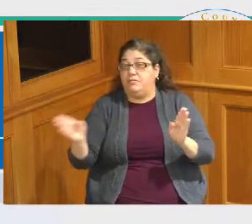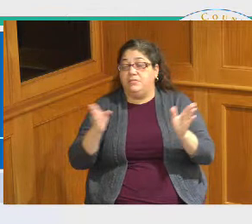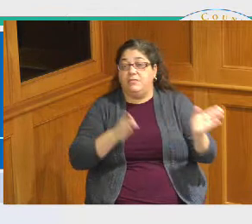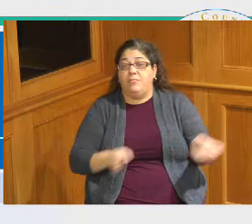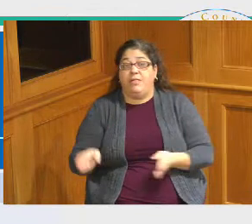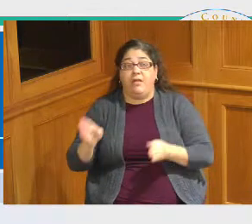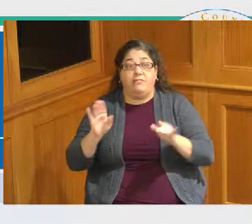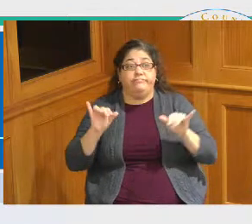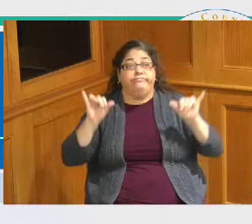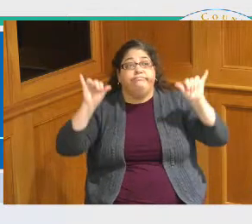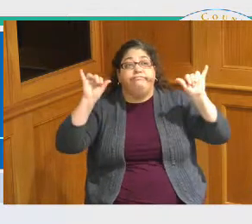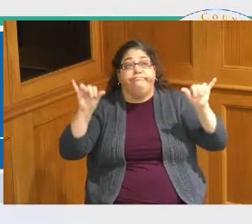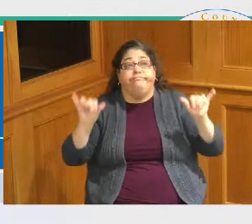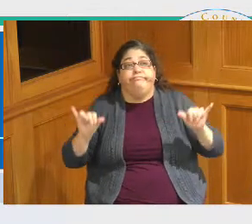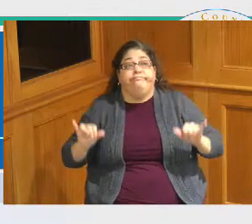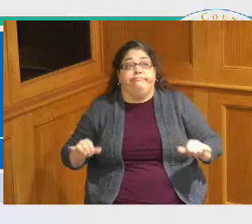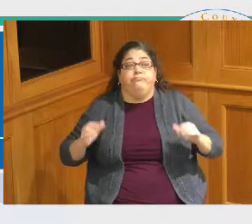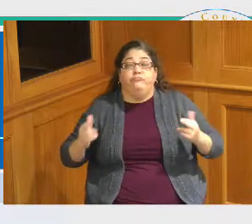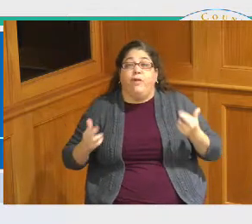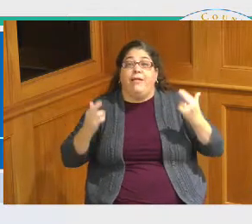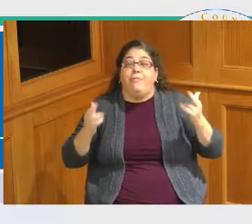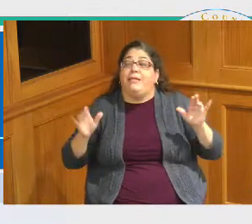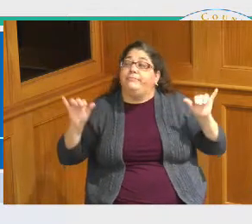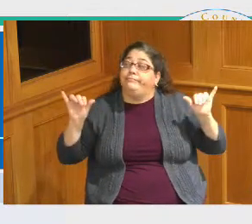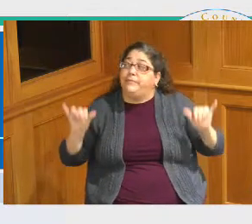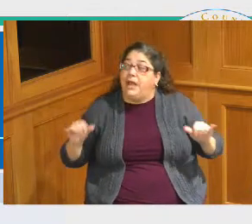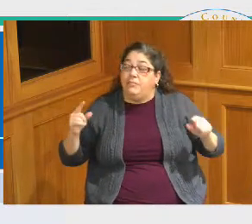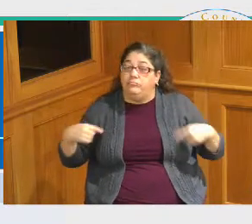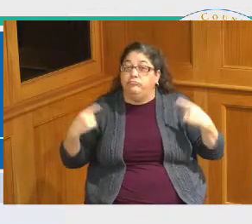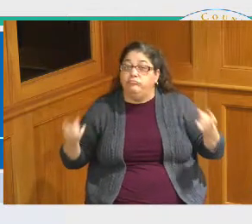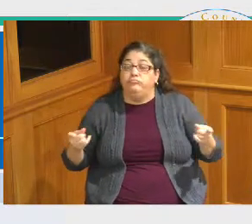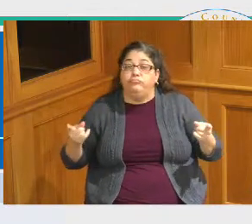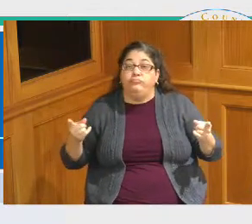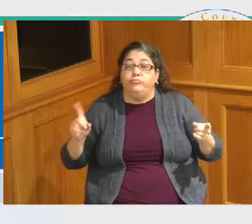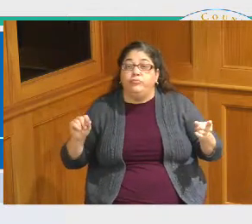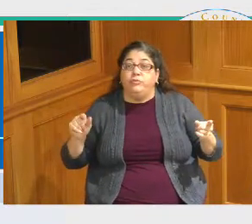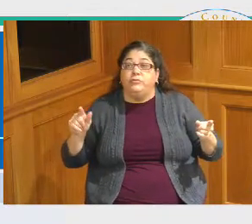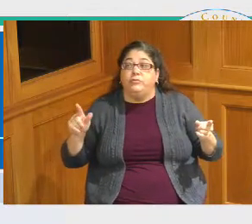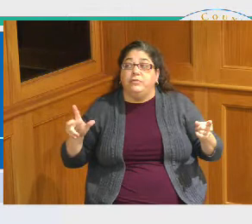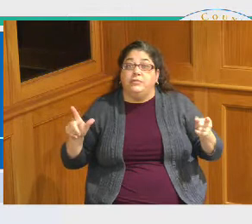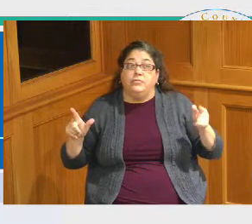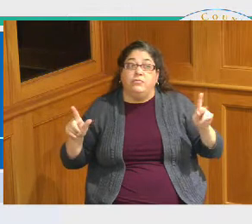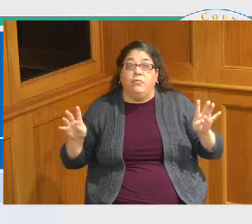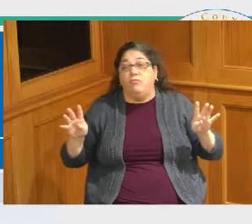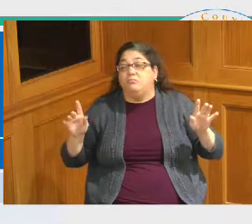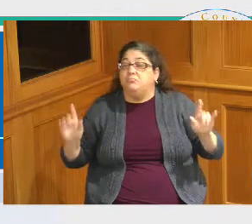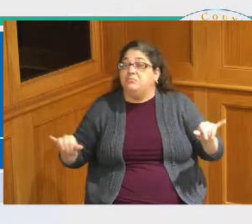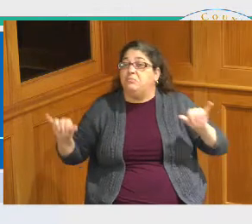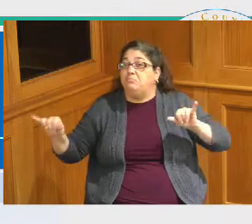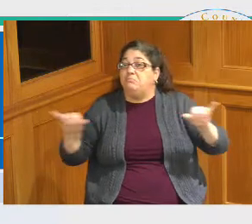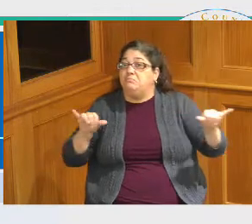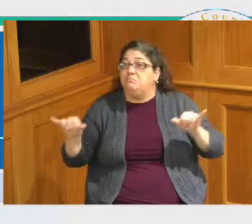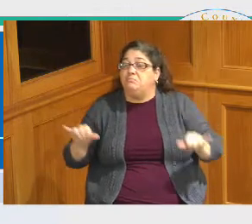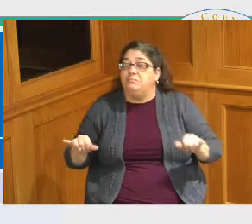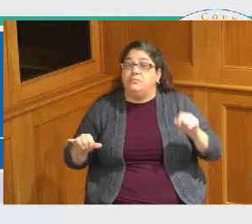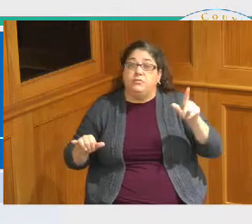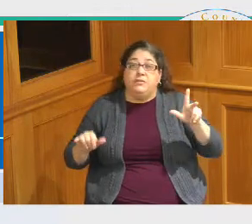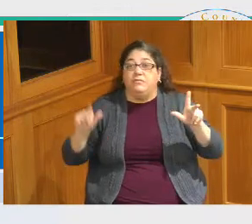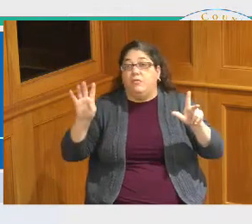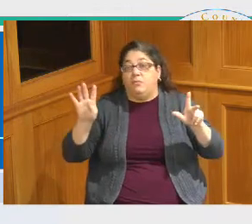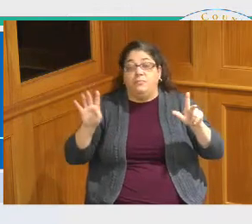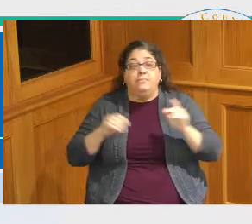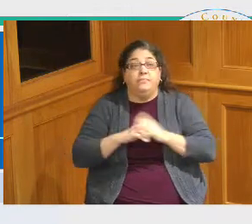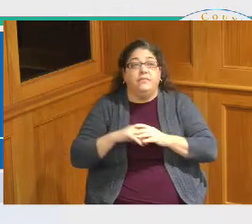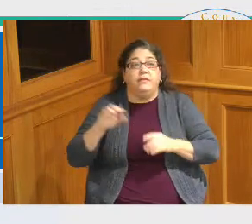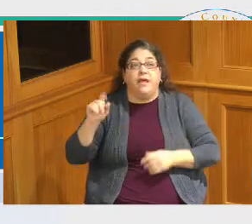is fairly, recommended budget is fairly static compared to the 2023 budget. So again, you'll see here Alloy with